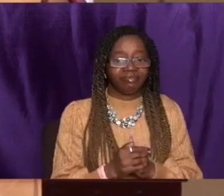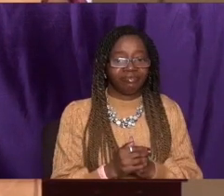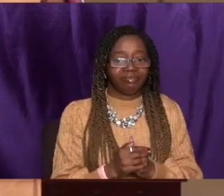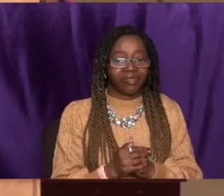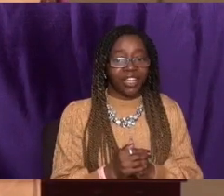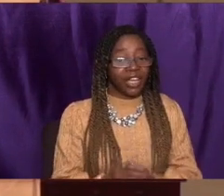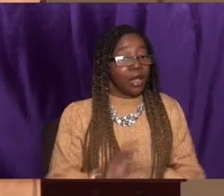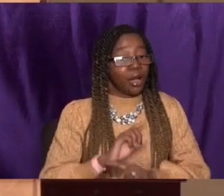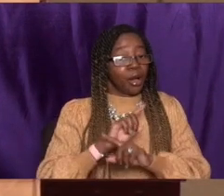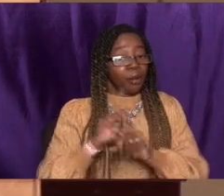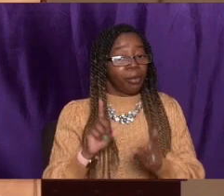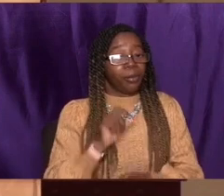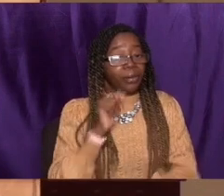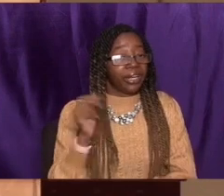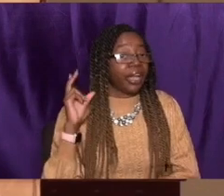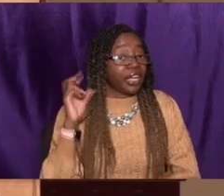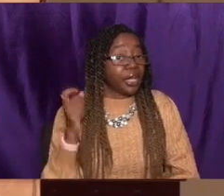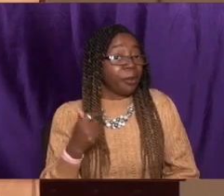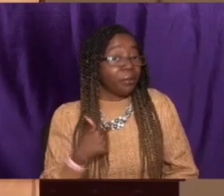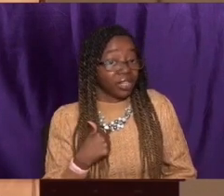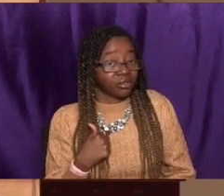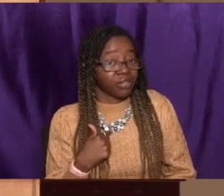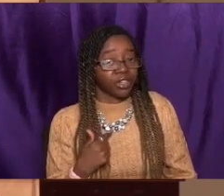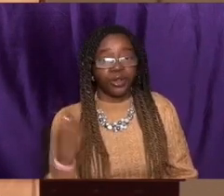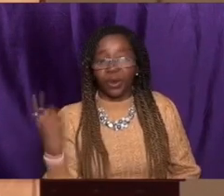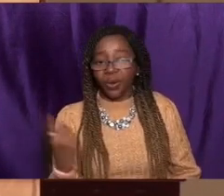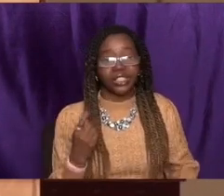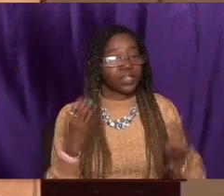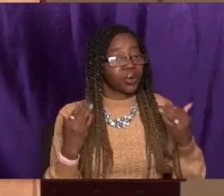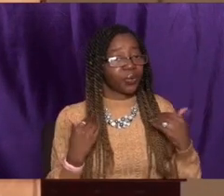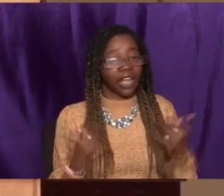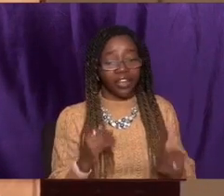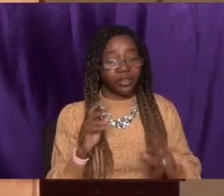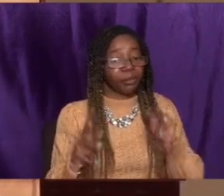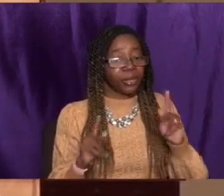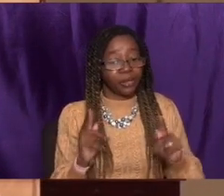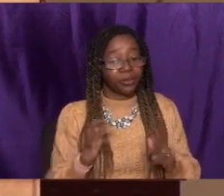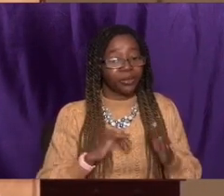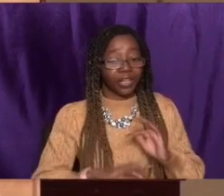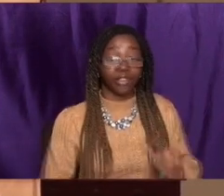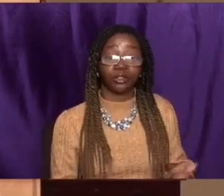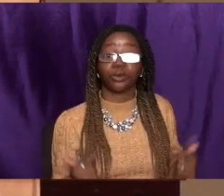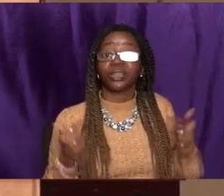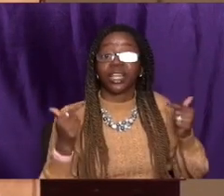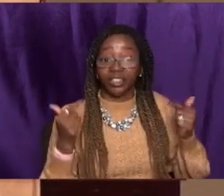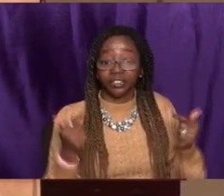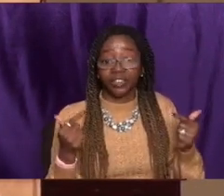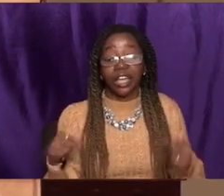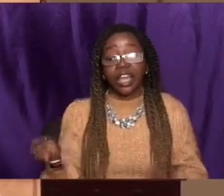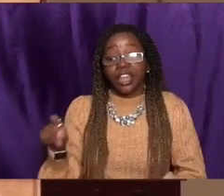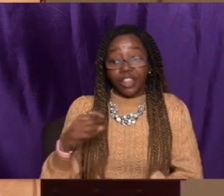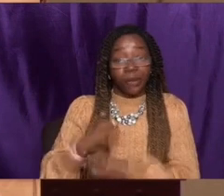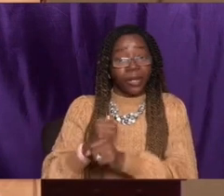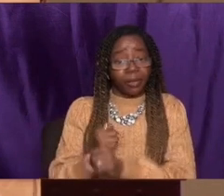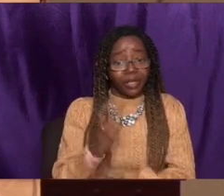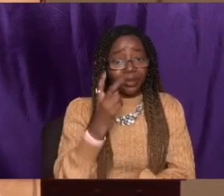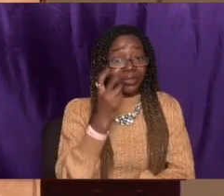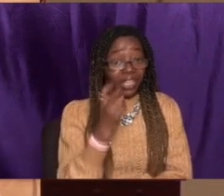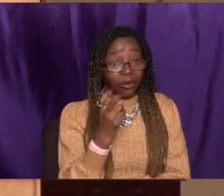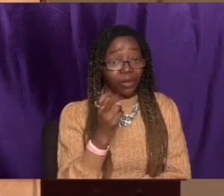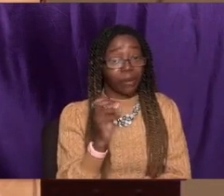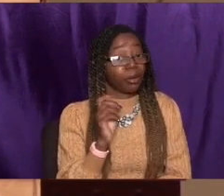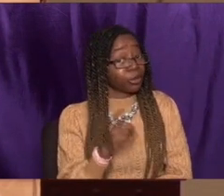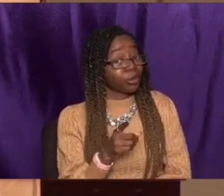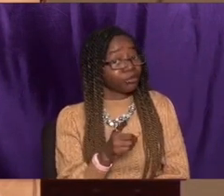me. You always going to have the thems in your life. Because if them can make you doubt about